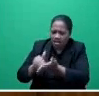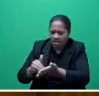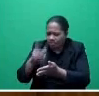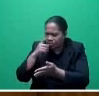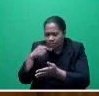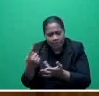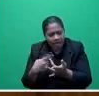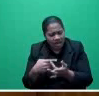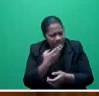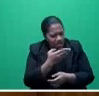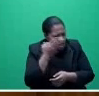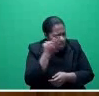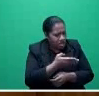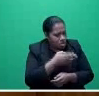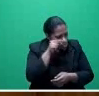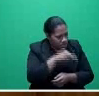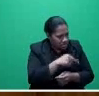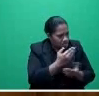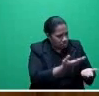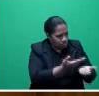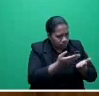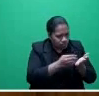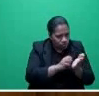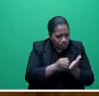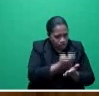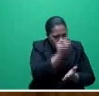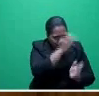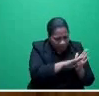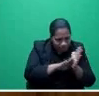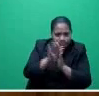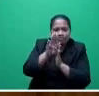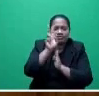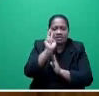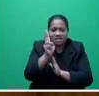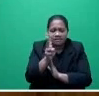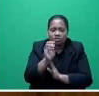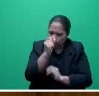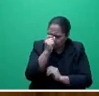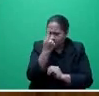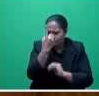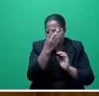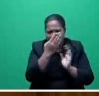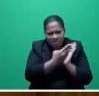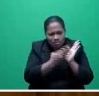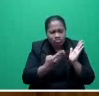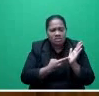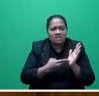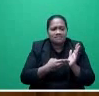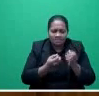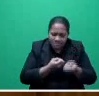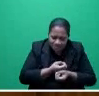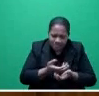other side we need to bring our economy back on track. A very understanding budget, as delivered by Honorable Minister for Economy and